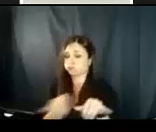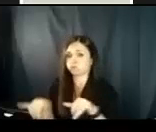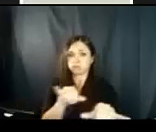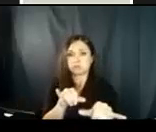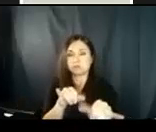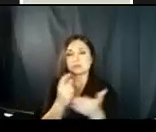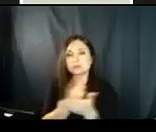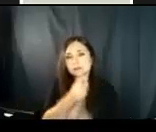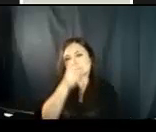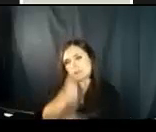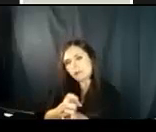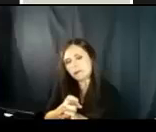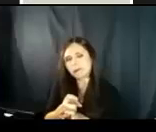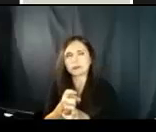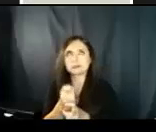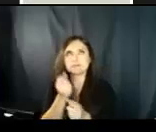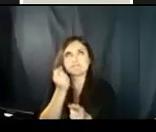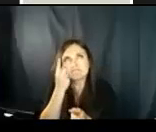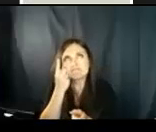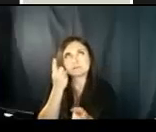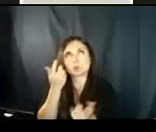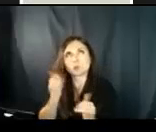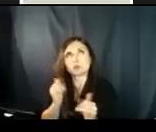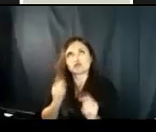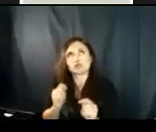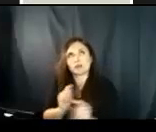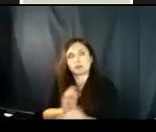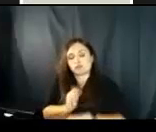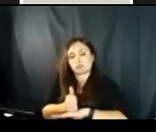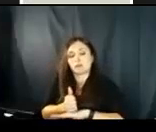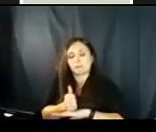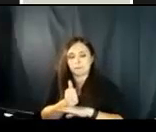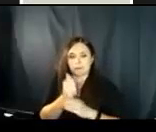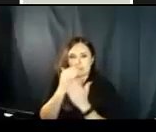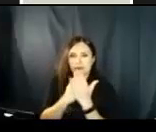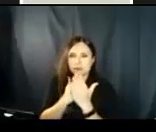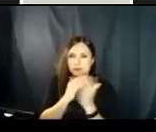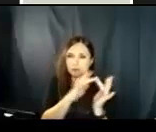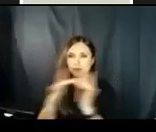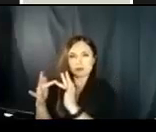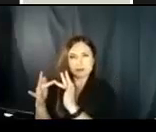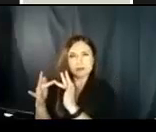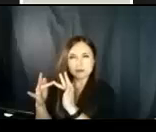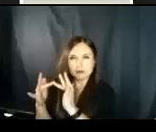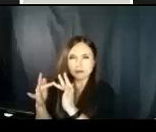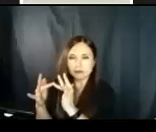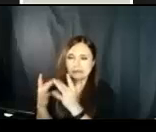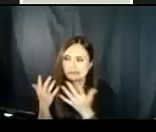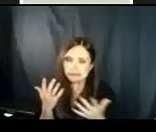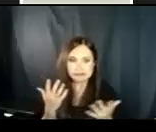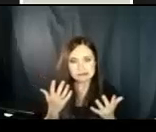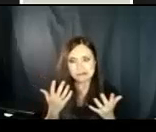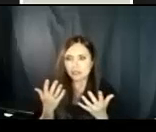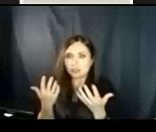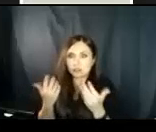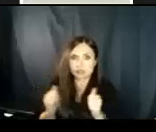sometimes to put together when you are presenting a lesson online, because you are trying to build